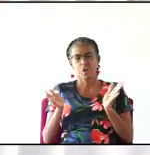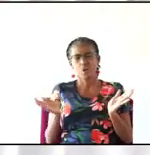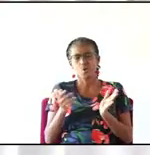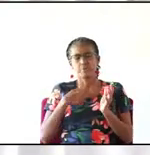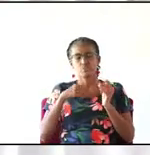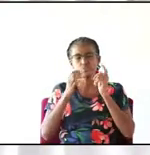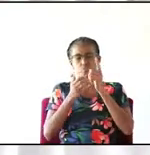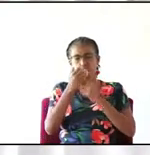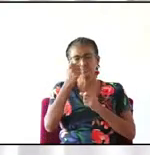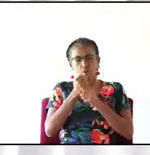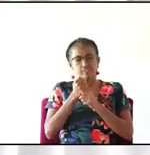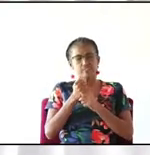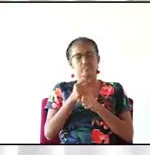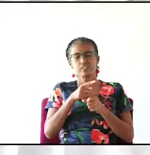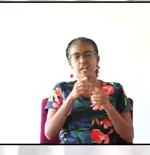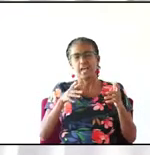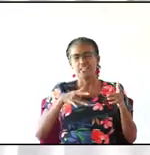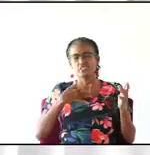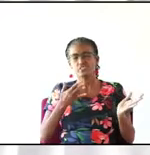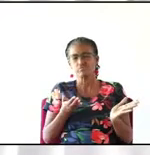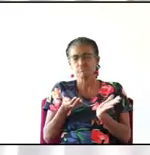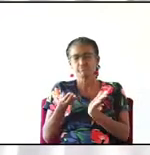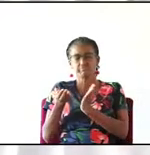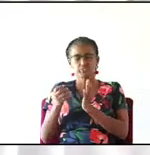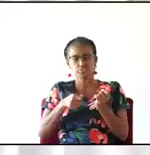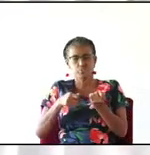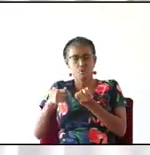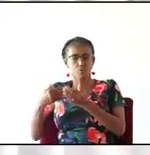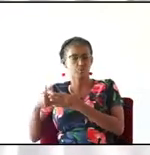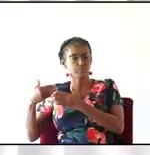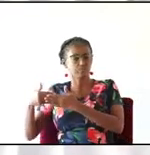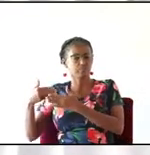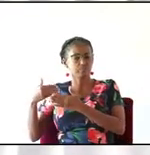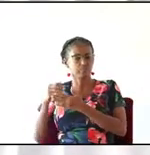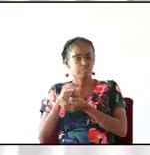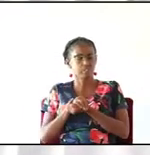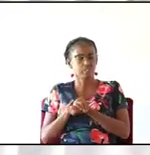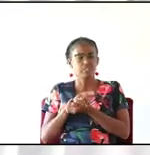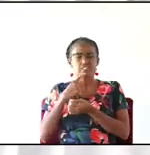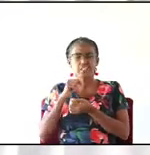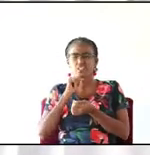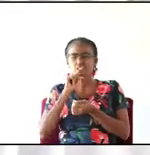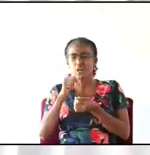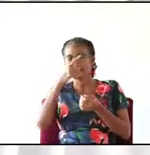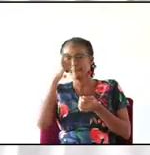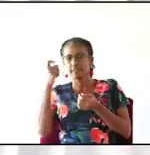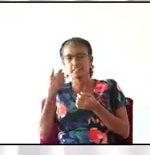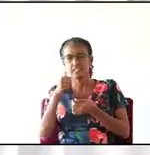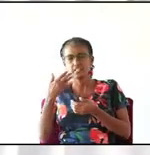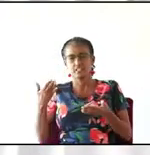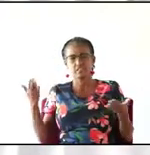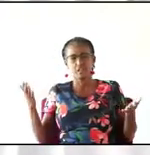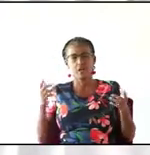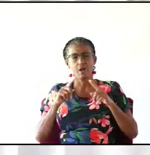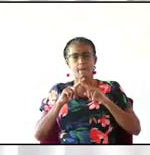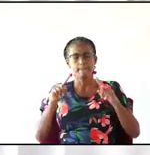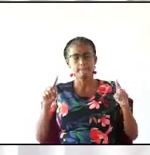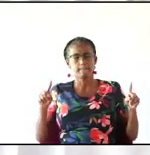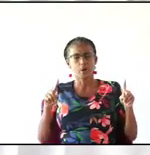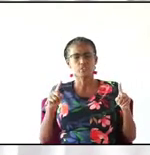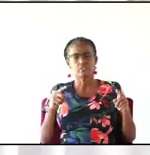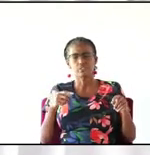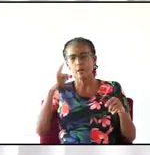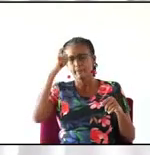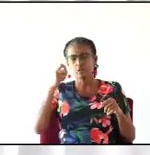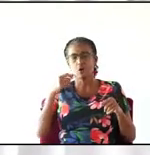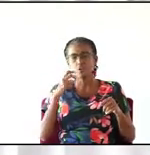I have to just trust God because I know who God is. It's not because of anything else, but because of who God is, we can